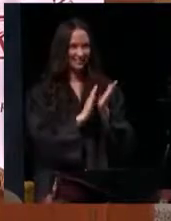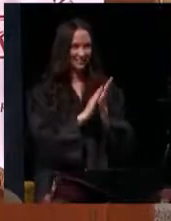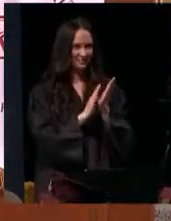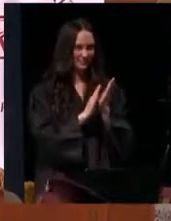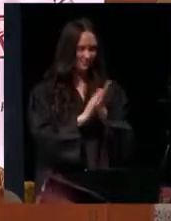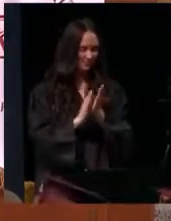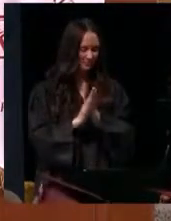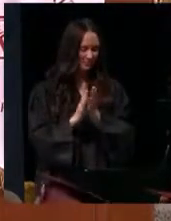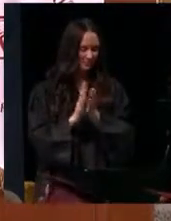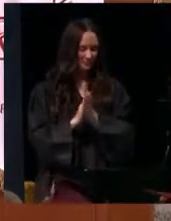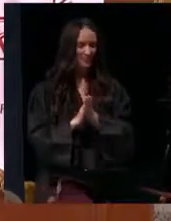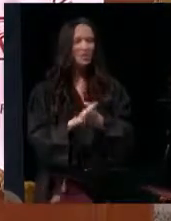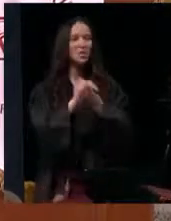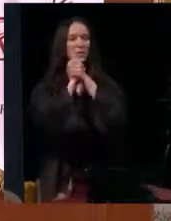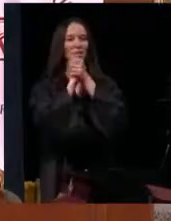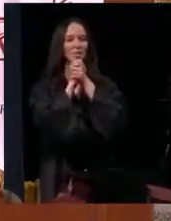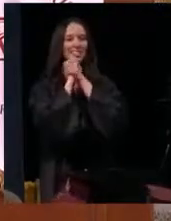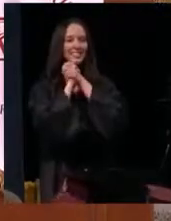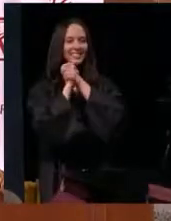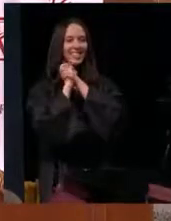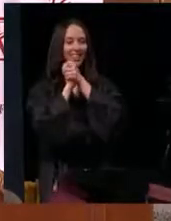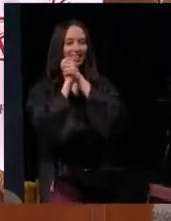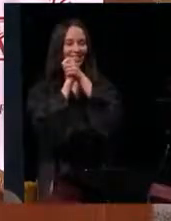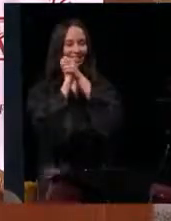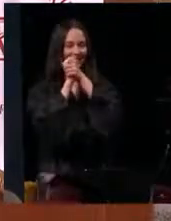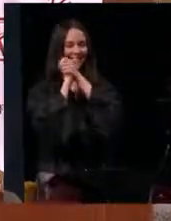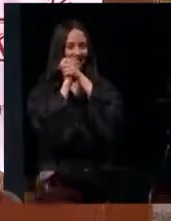Congratulations, graduates. We did it.